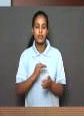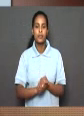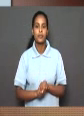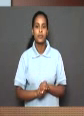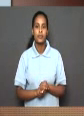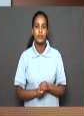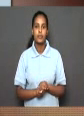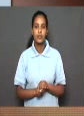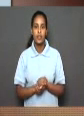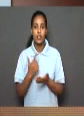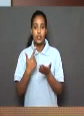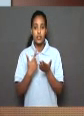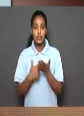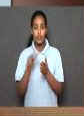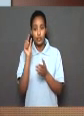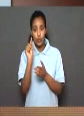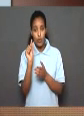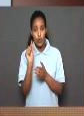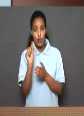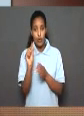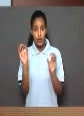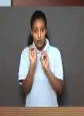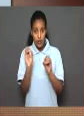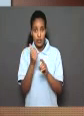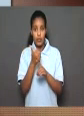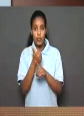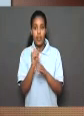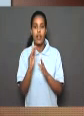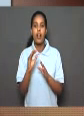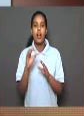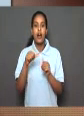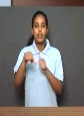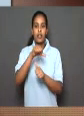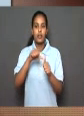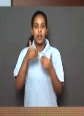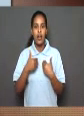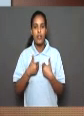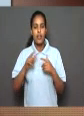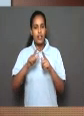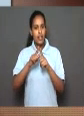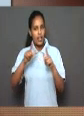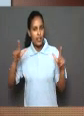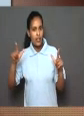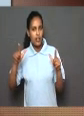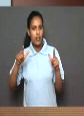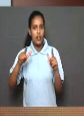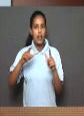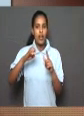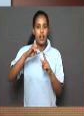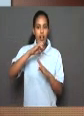elements. These small, non-metal atoms have the greatest